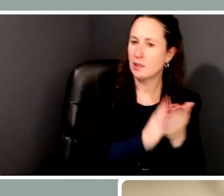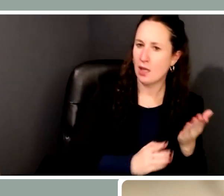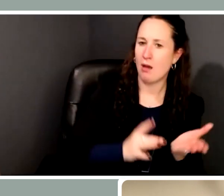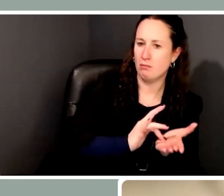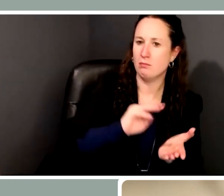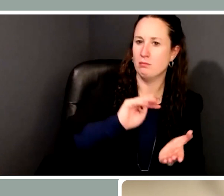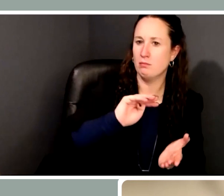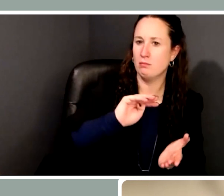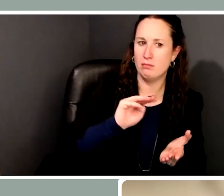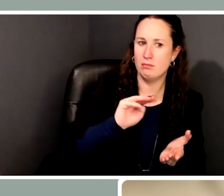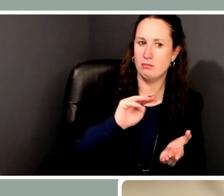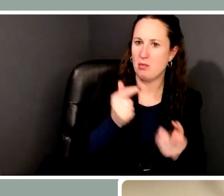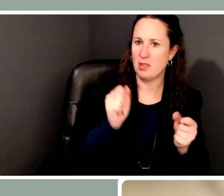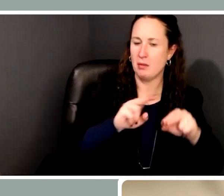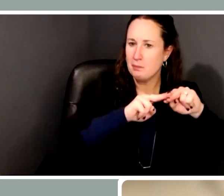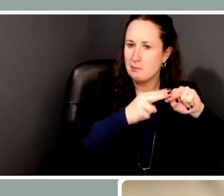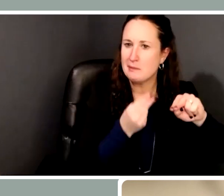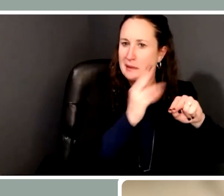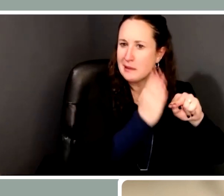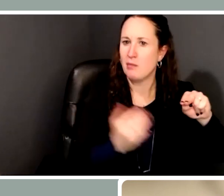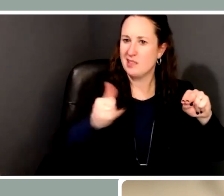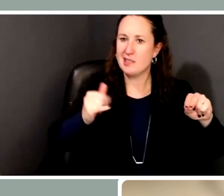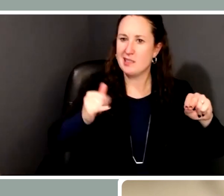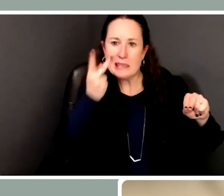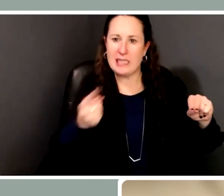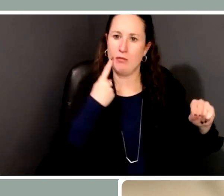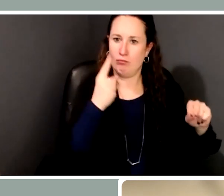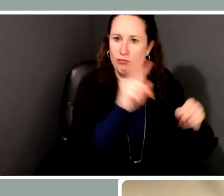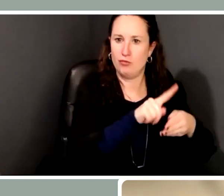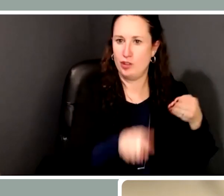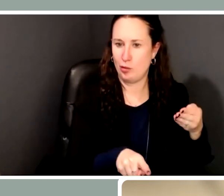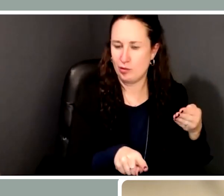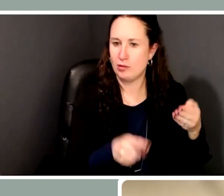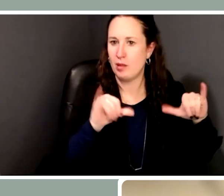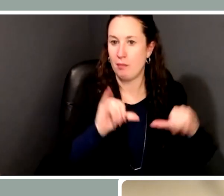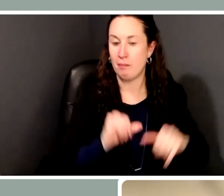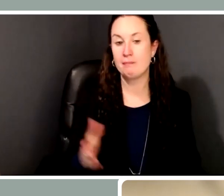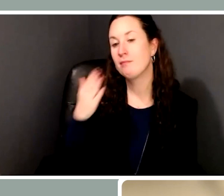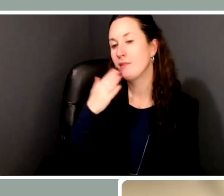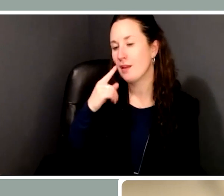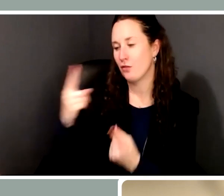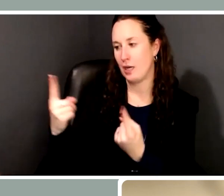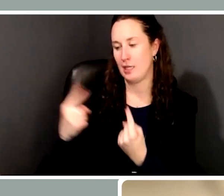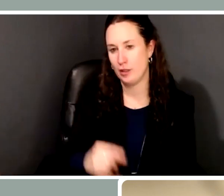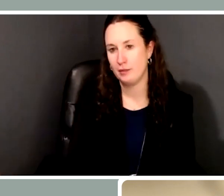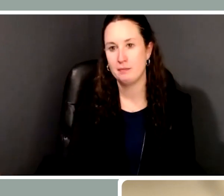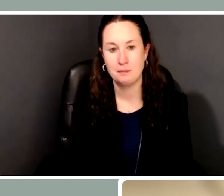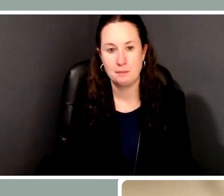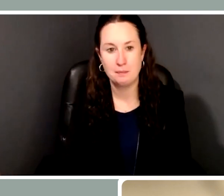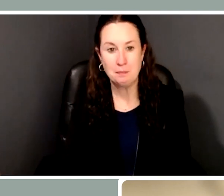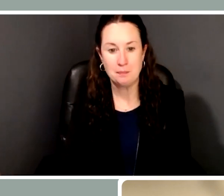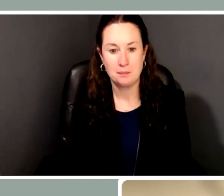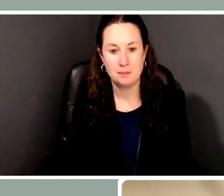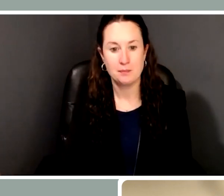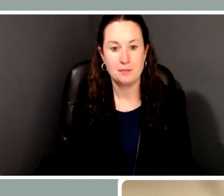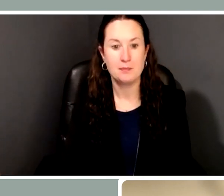and still have efficacy. Great. Thank you for answering that question. So I'm going to jump into some of